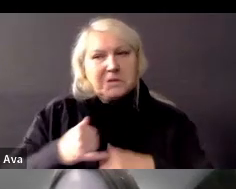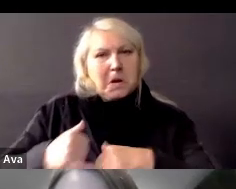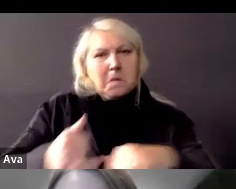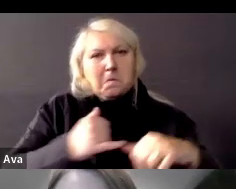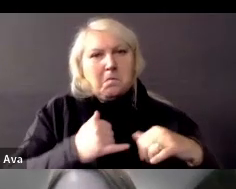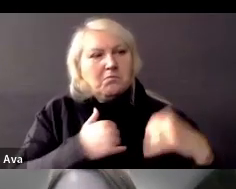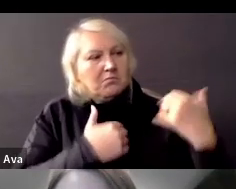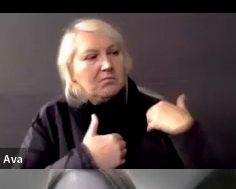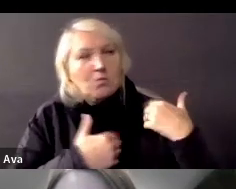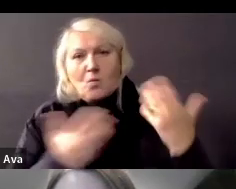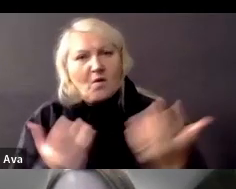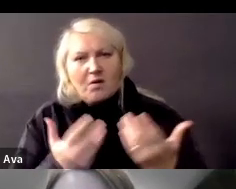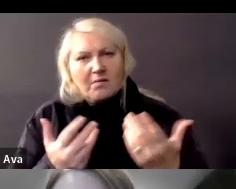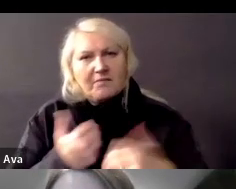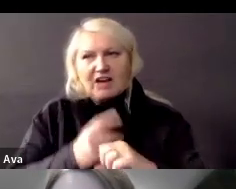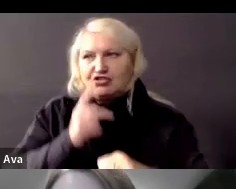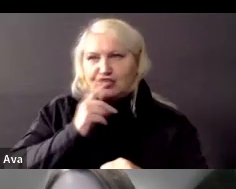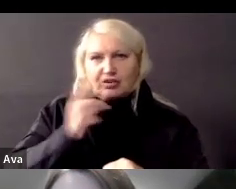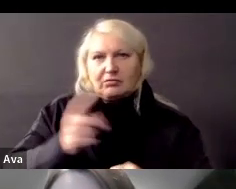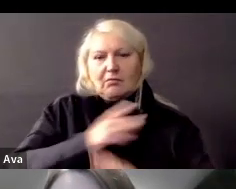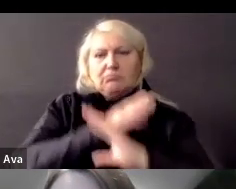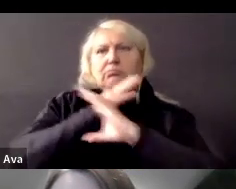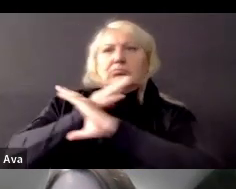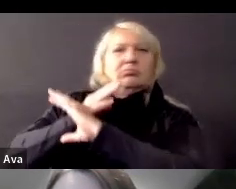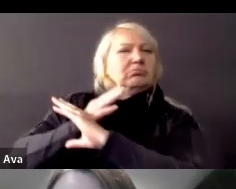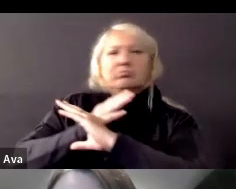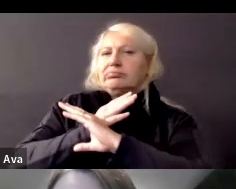and just to make